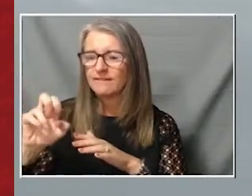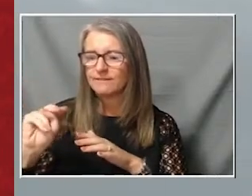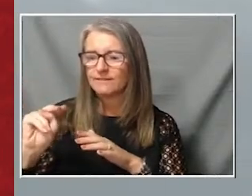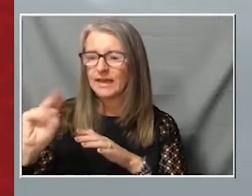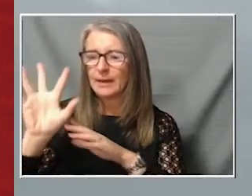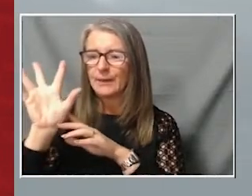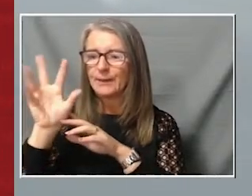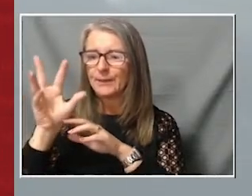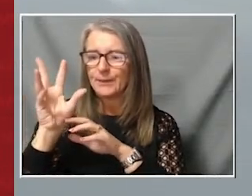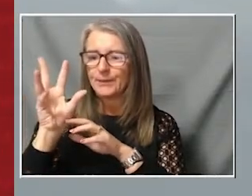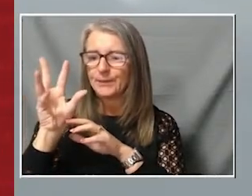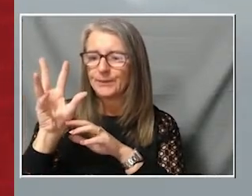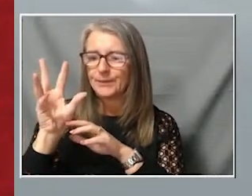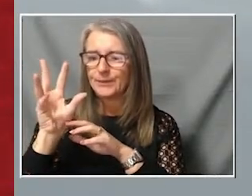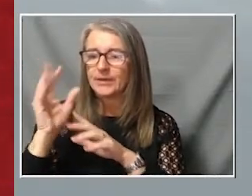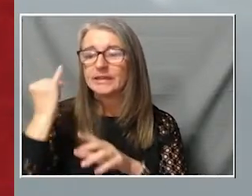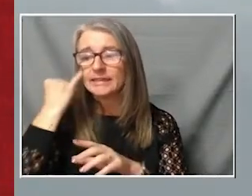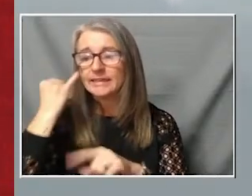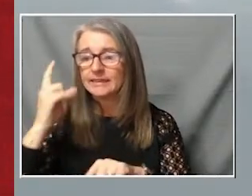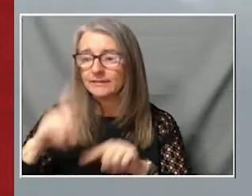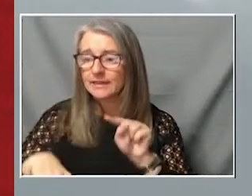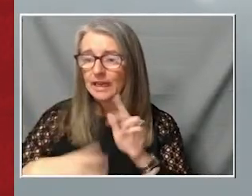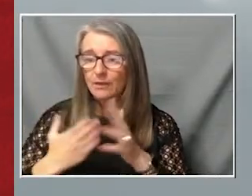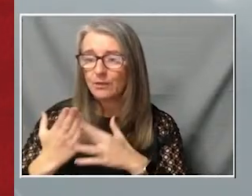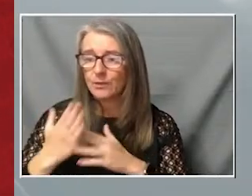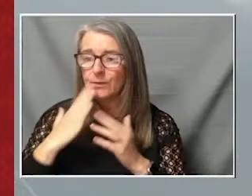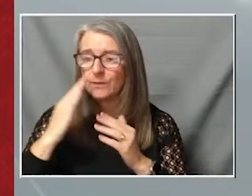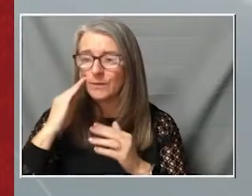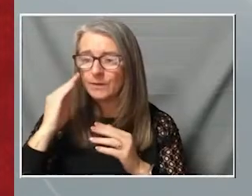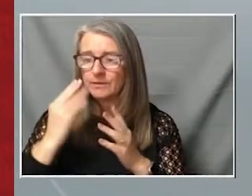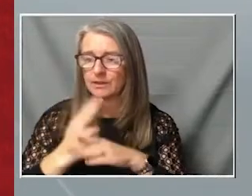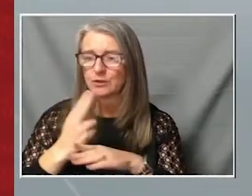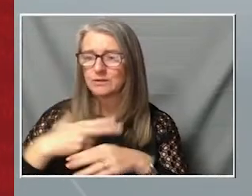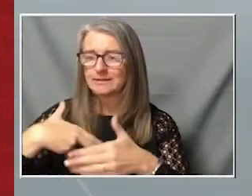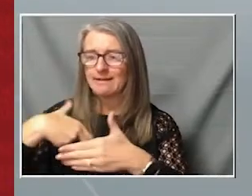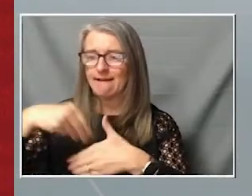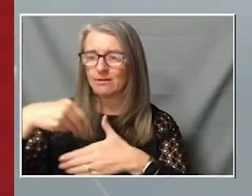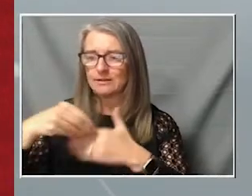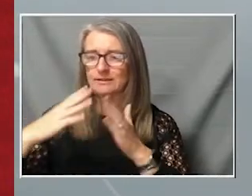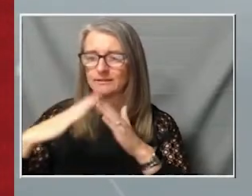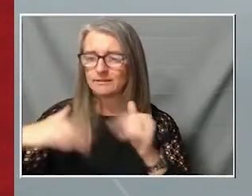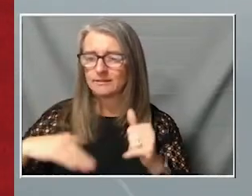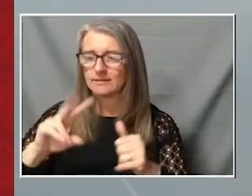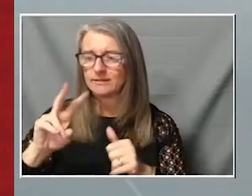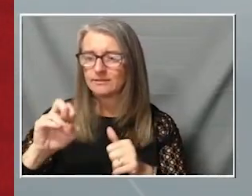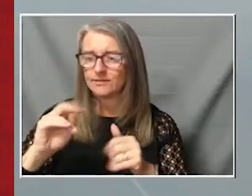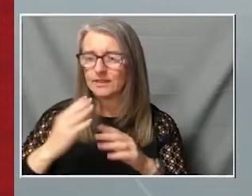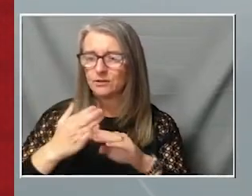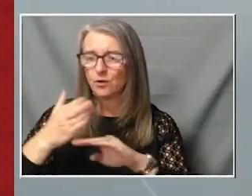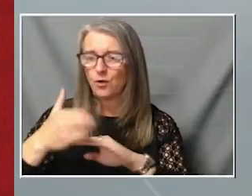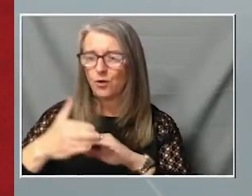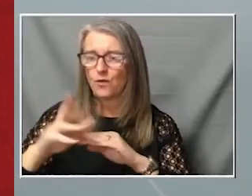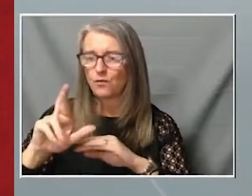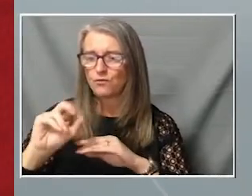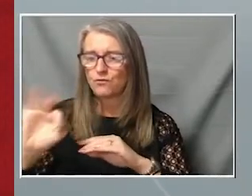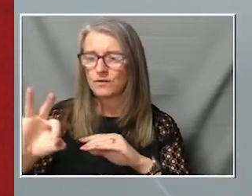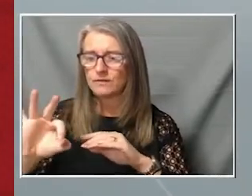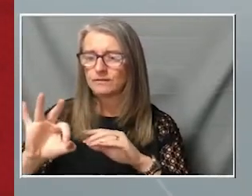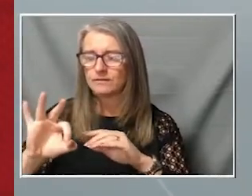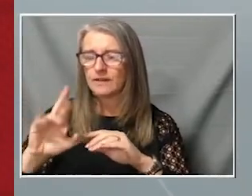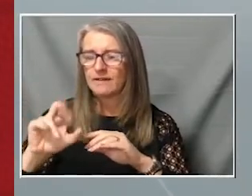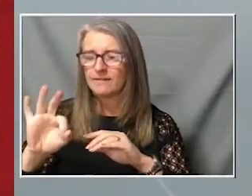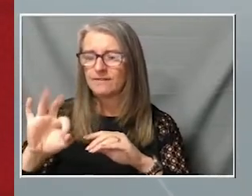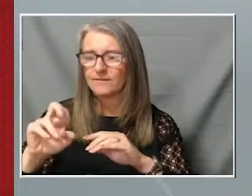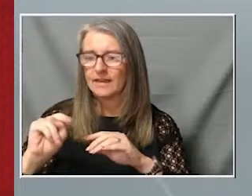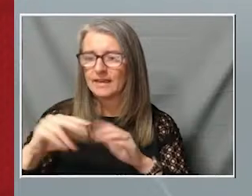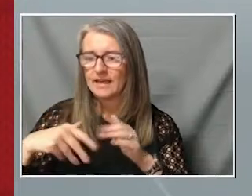the attic. If we can't go up through the home, we can go to the outside of the house and then vent over the roof line. In this case, the fan would go